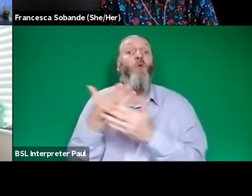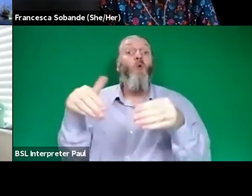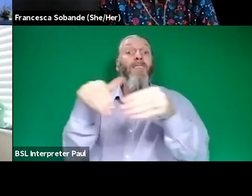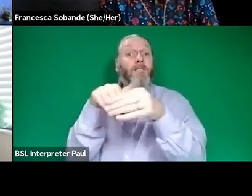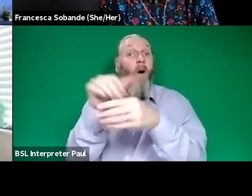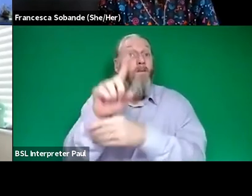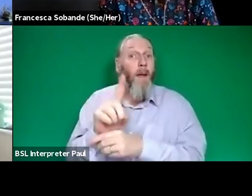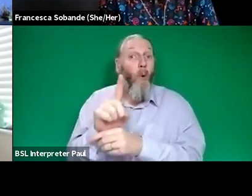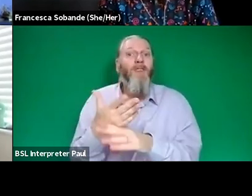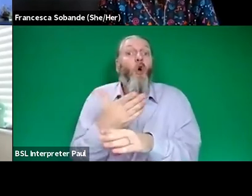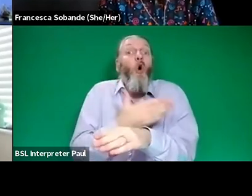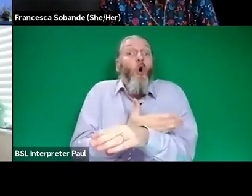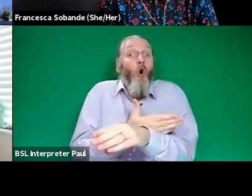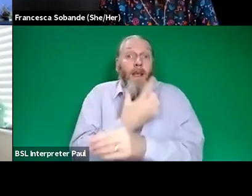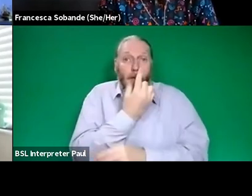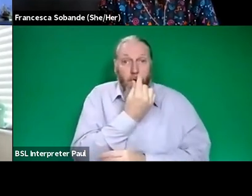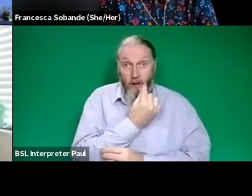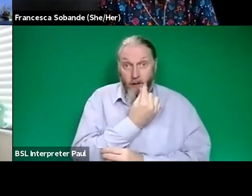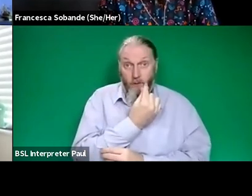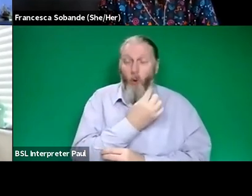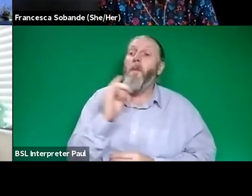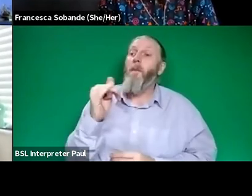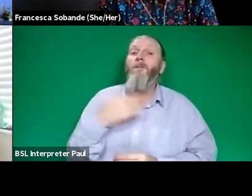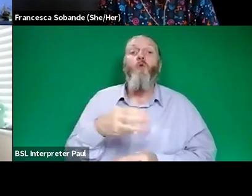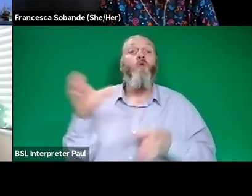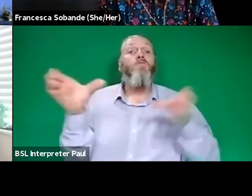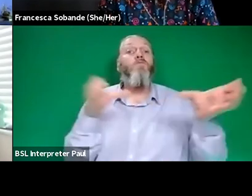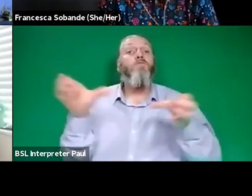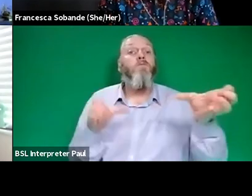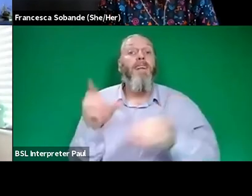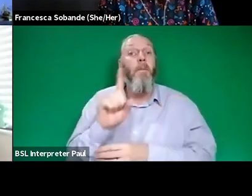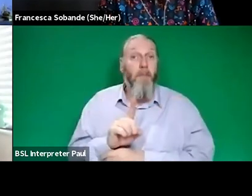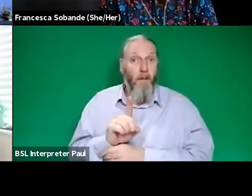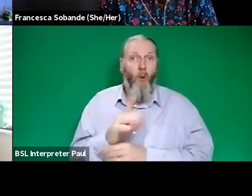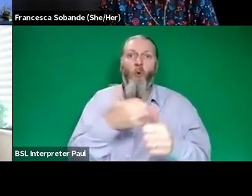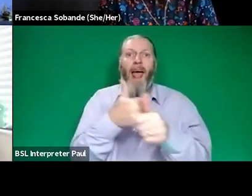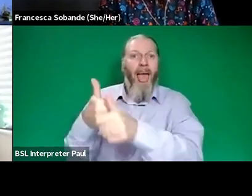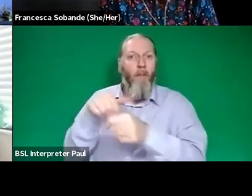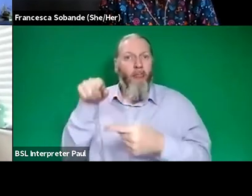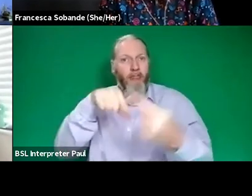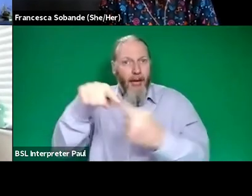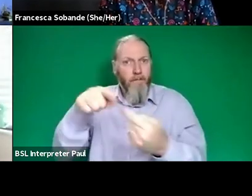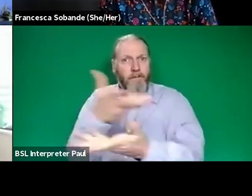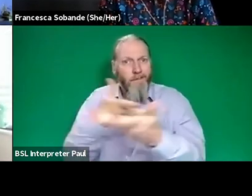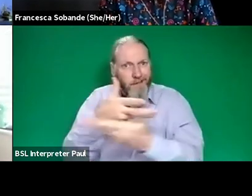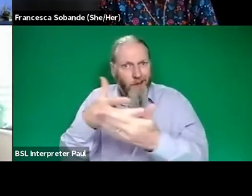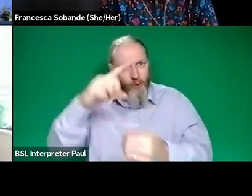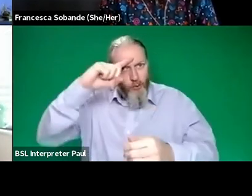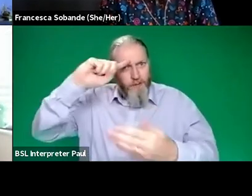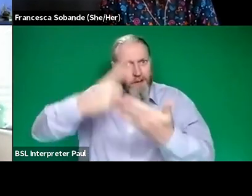idea, to bring people in to help set those parameters with you, rather than going to people with the set of parameters, to help people to understand the